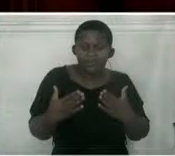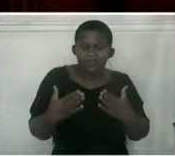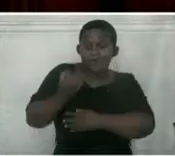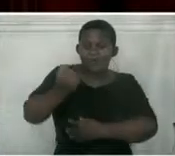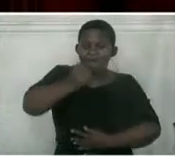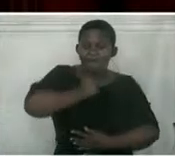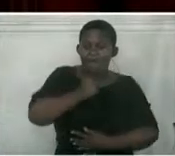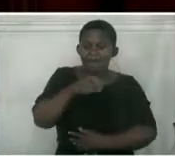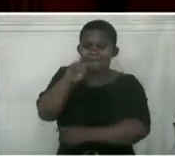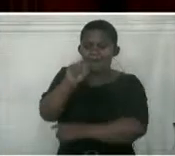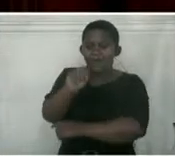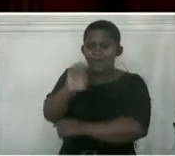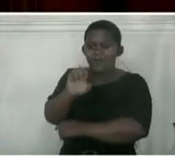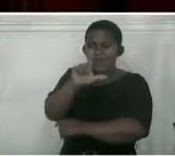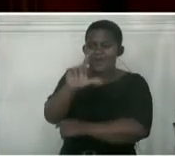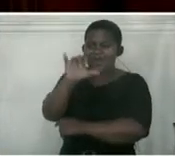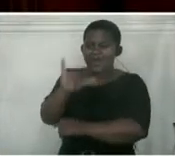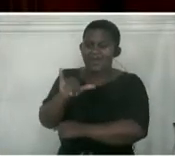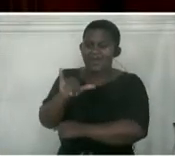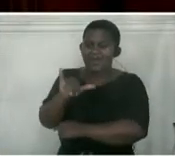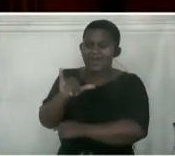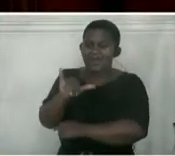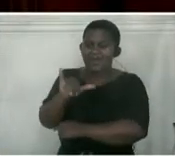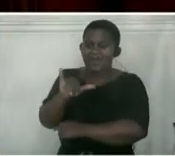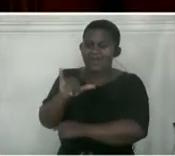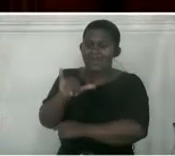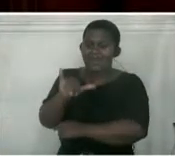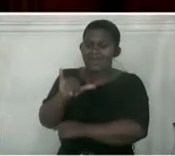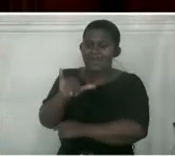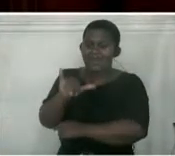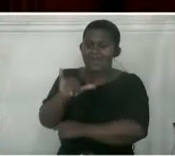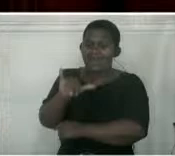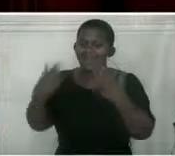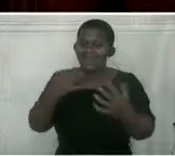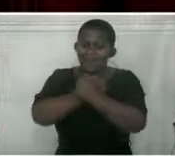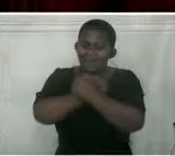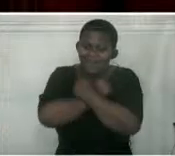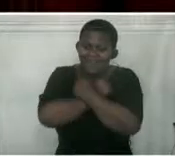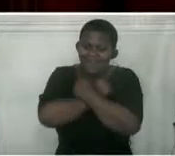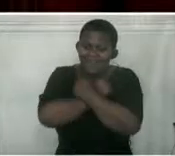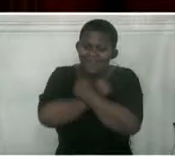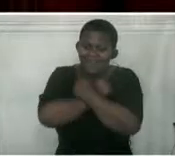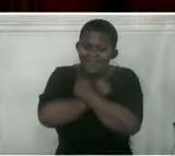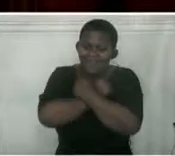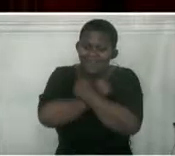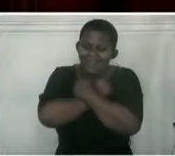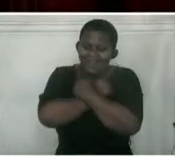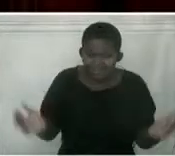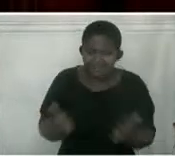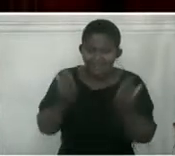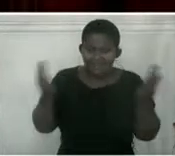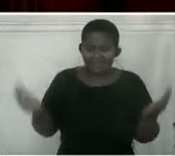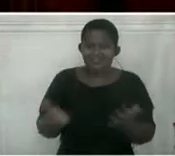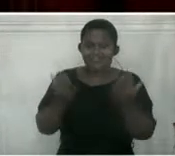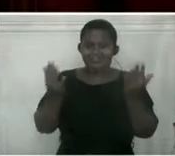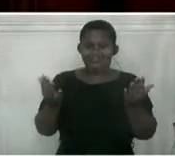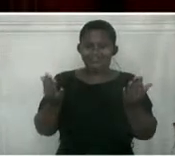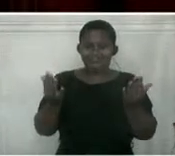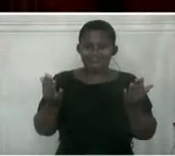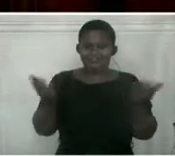Sihle Zikalala. Thank for your love, support, and encouragement.